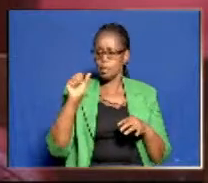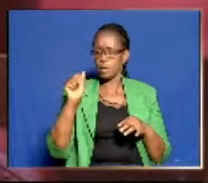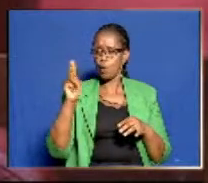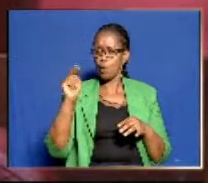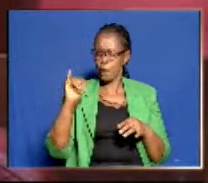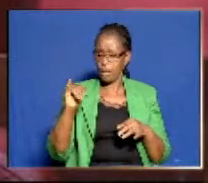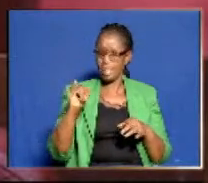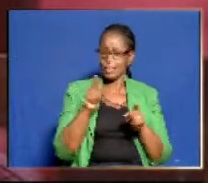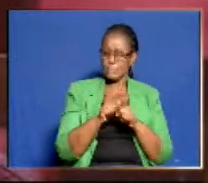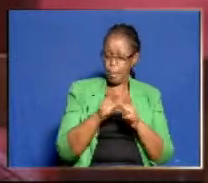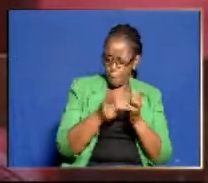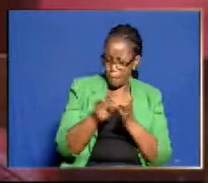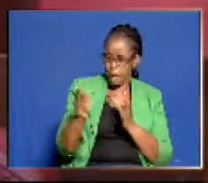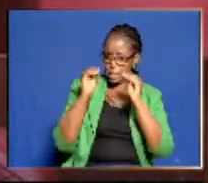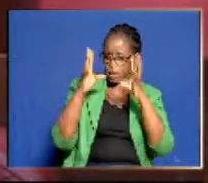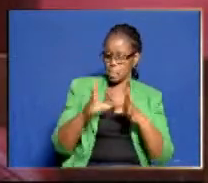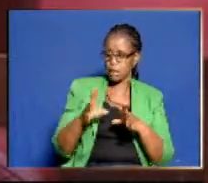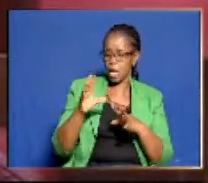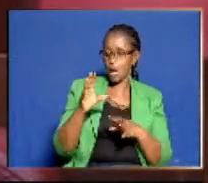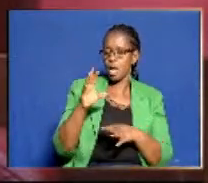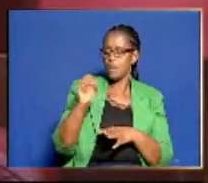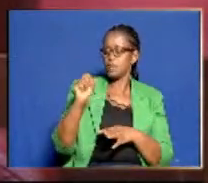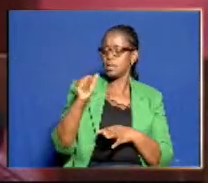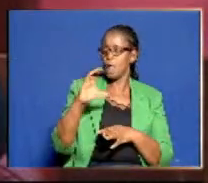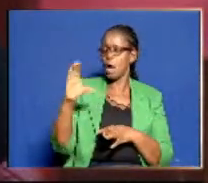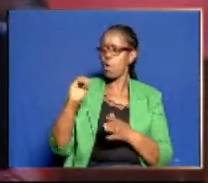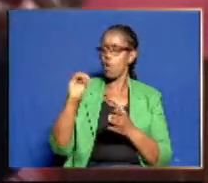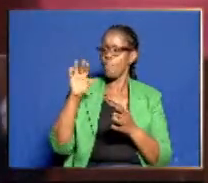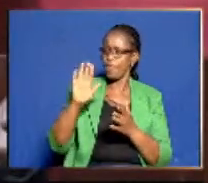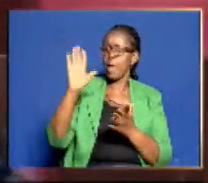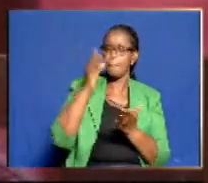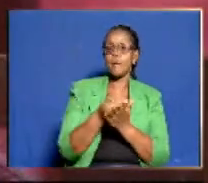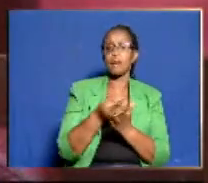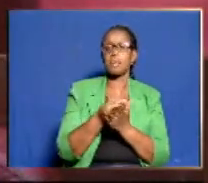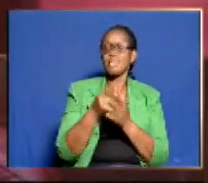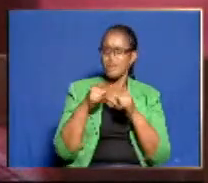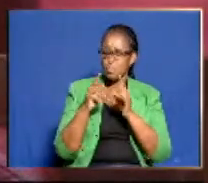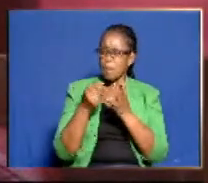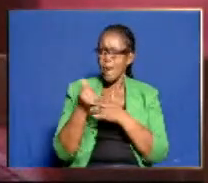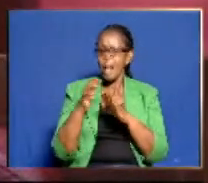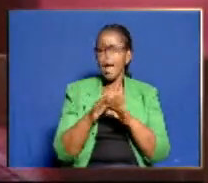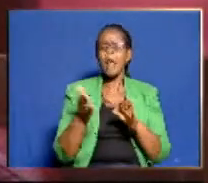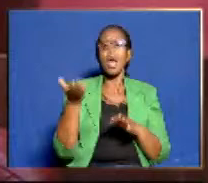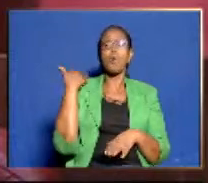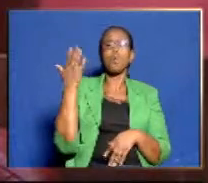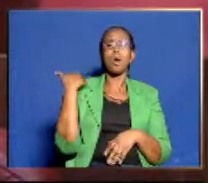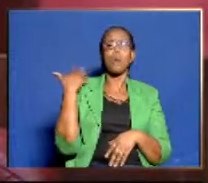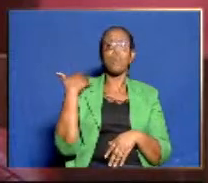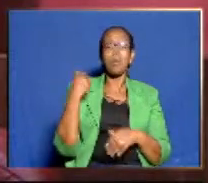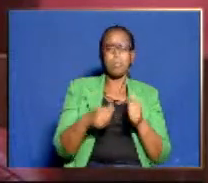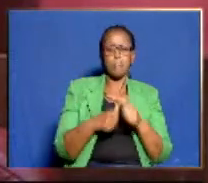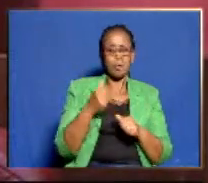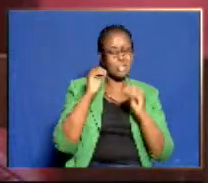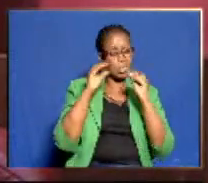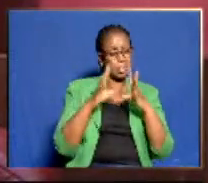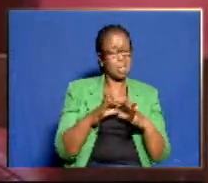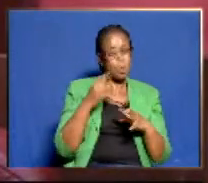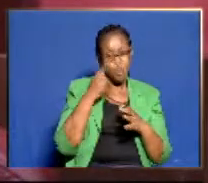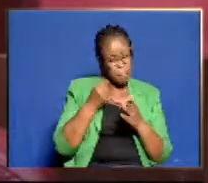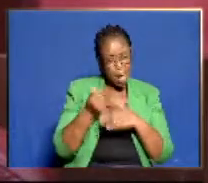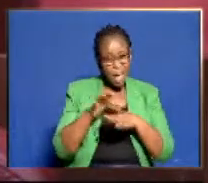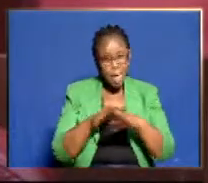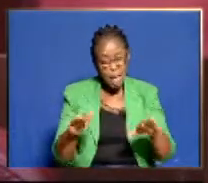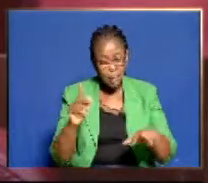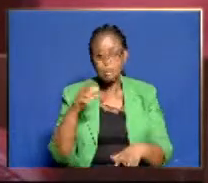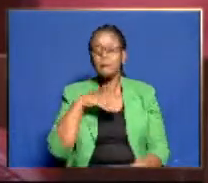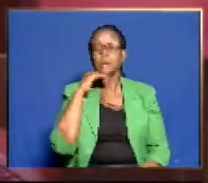SACCO, their money, because they bought land long time ago, and most of the teachers now are dead. Like we lost the chair